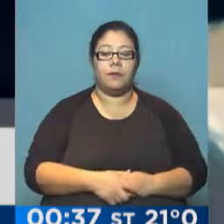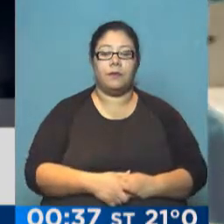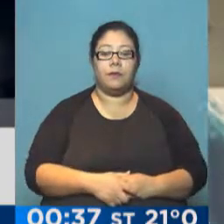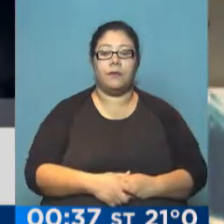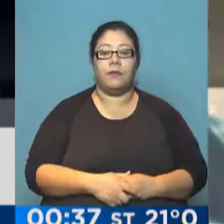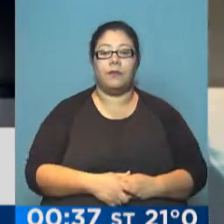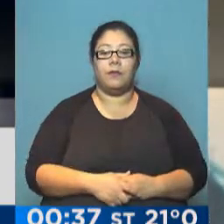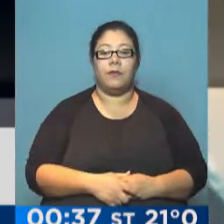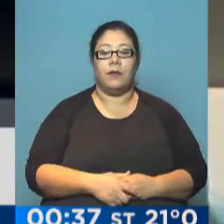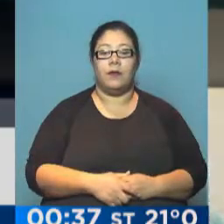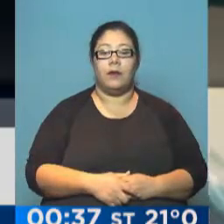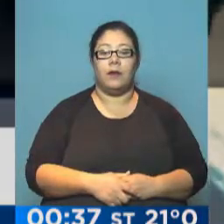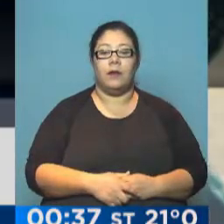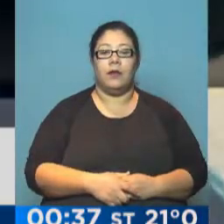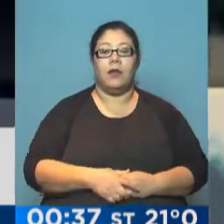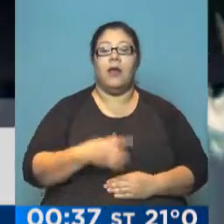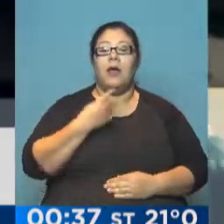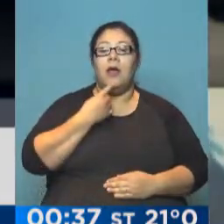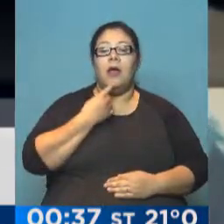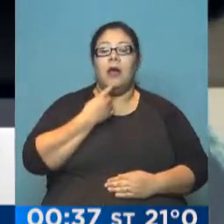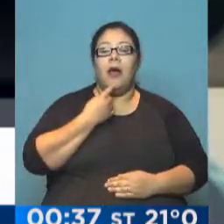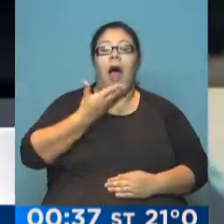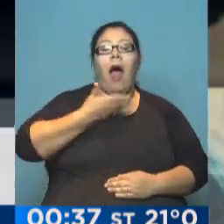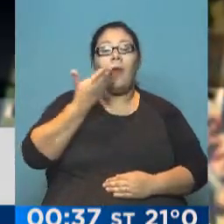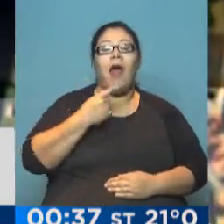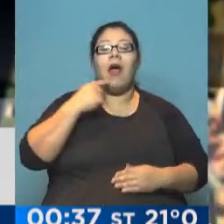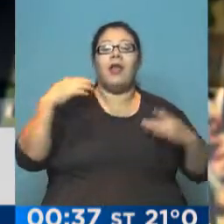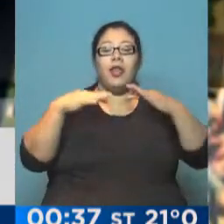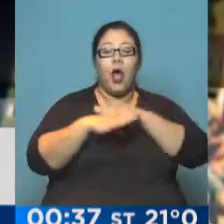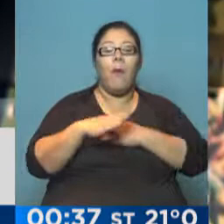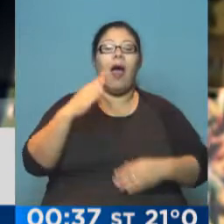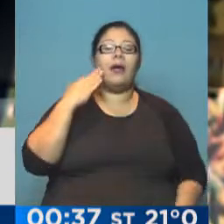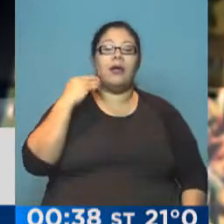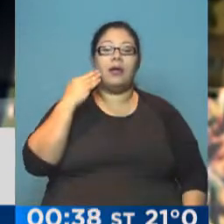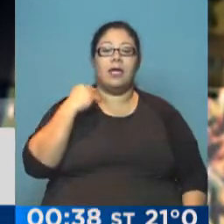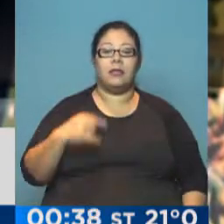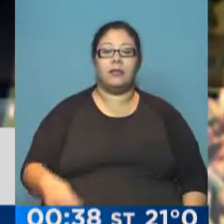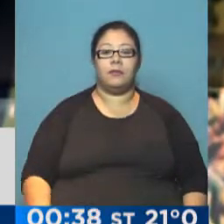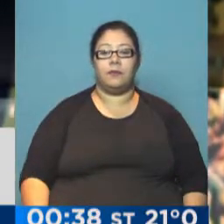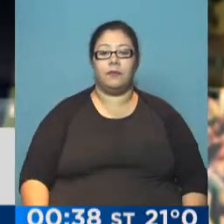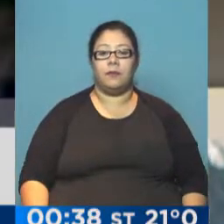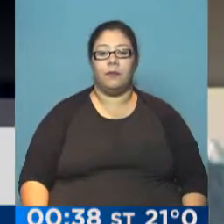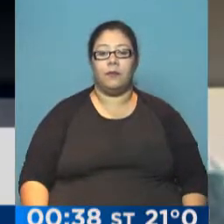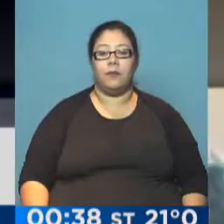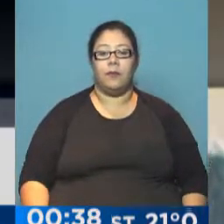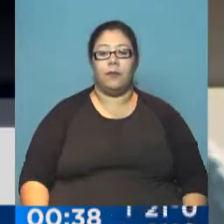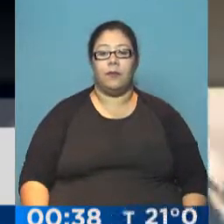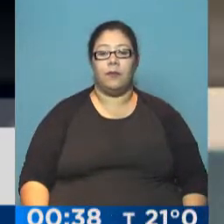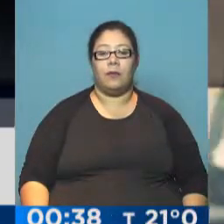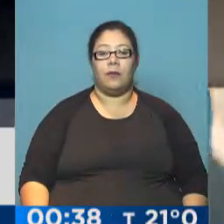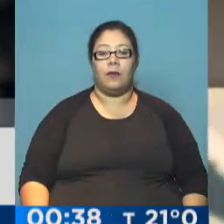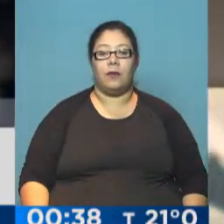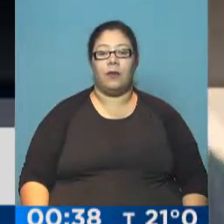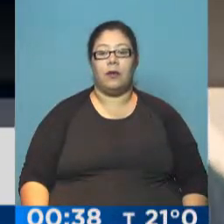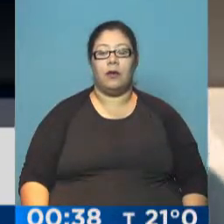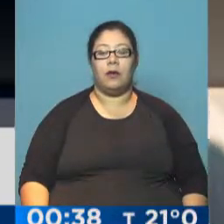You choose our country to record your album, and more people know that. Tell us about